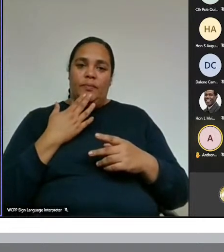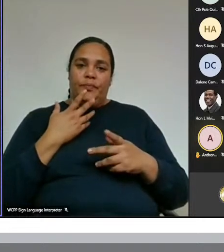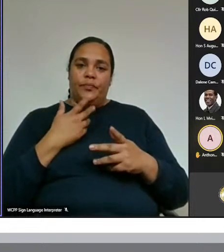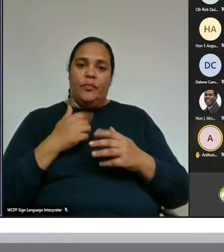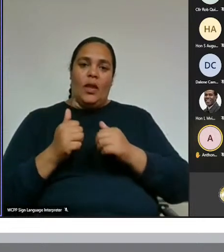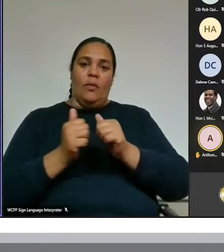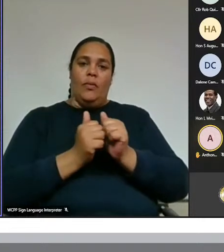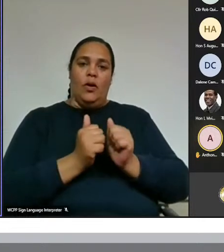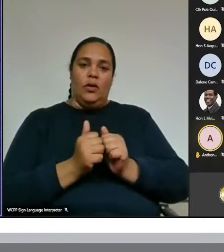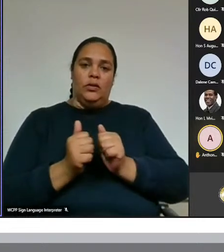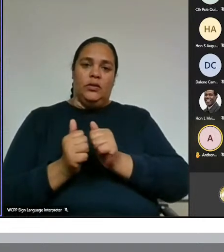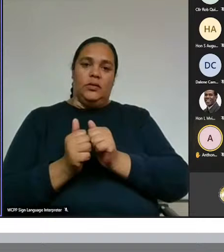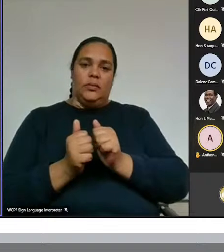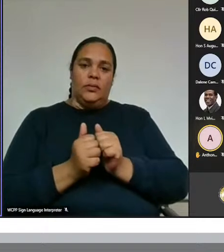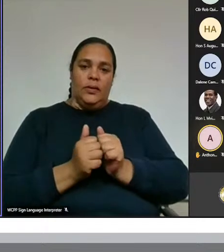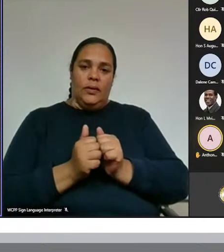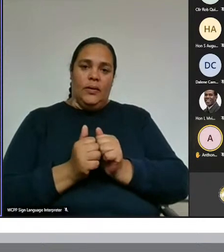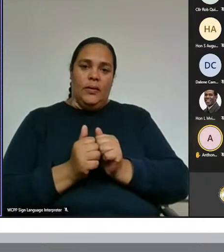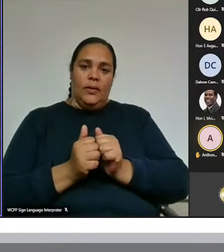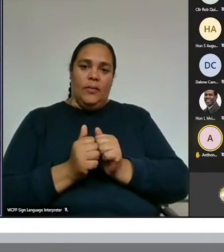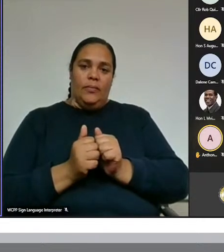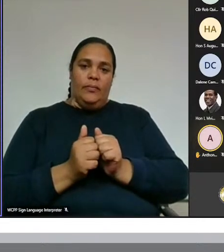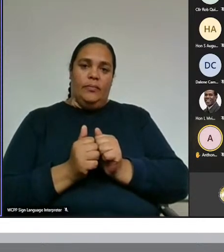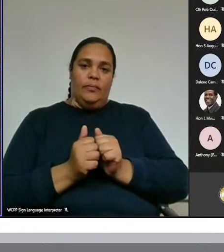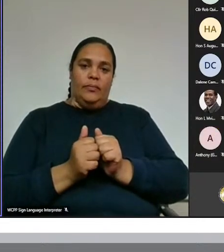stakeholders. I'm going to